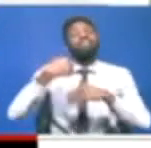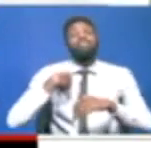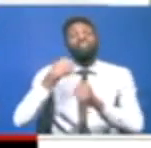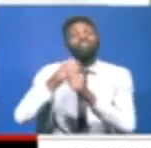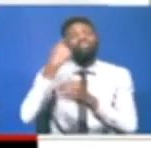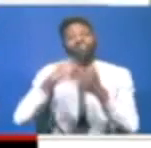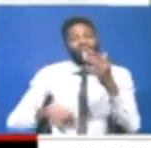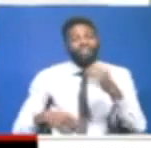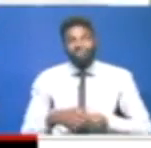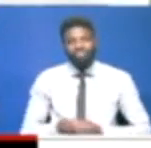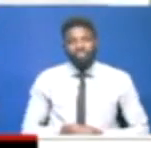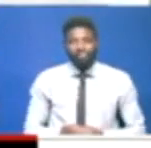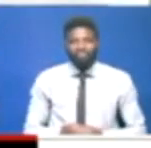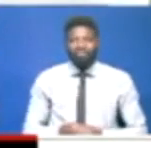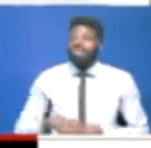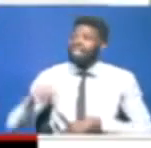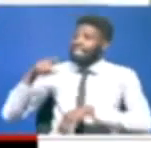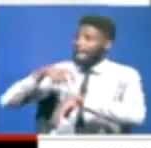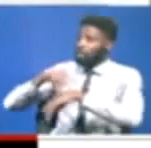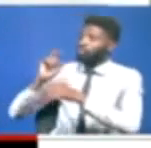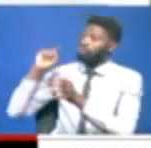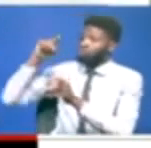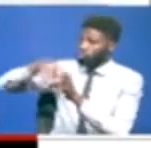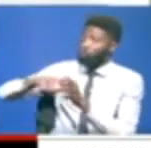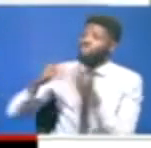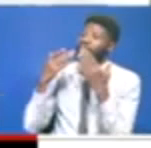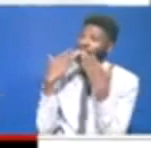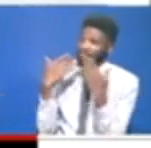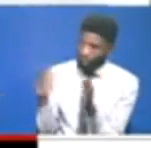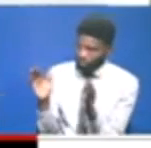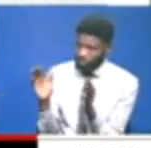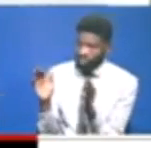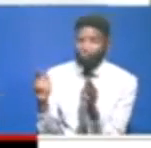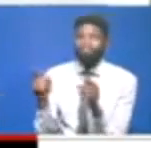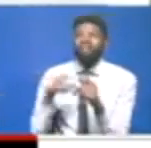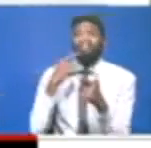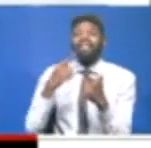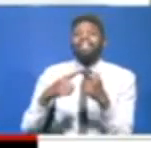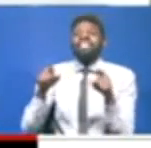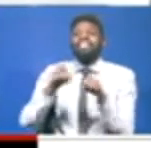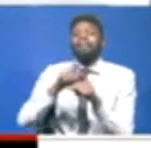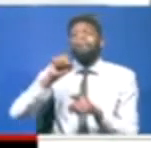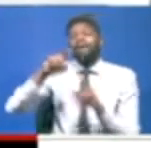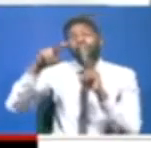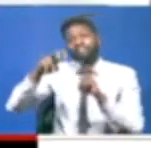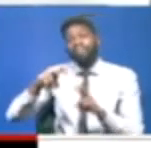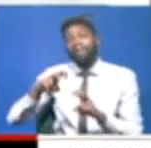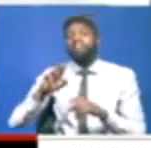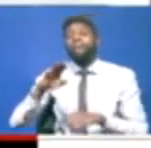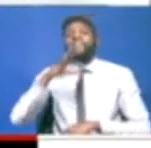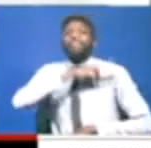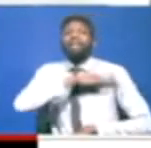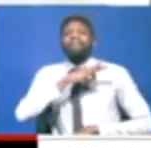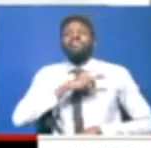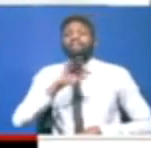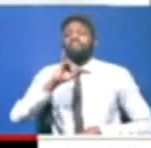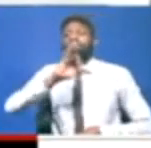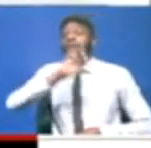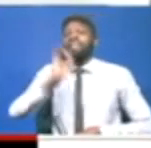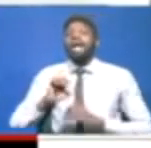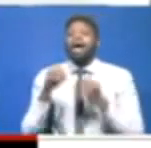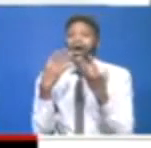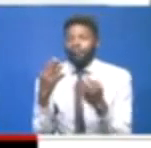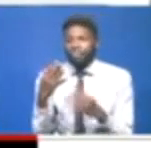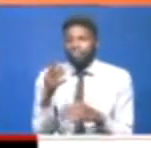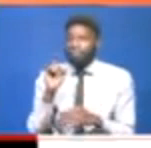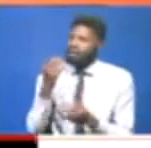join the scheme, then you now look at what returns does it provide. There are so many schemes, mm-hmm. some of them, so you have to ask them now to give you